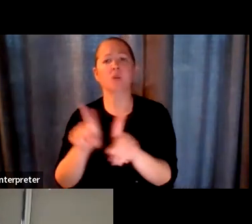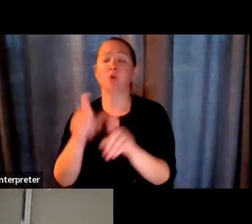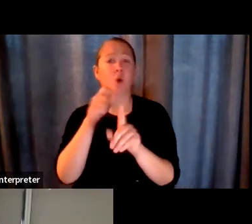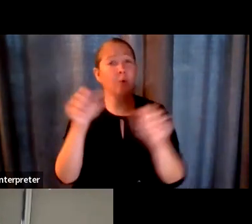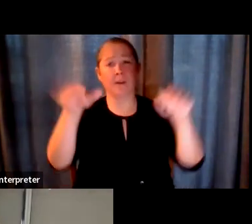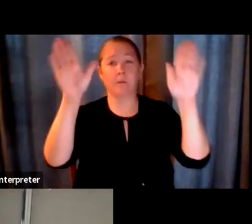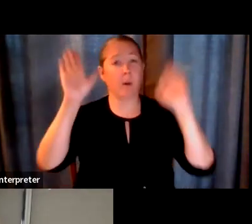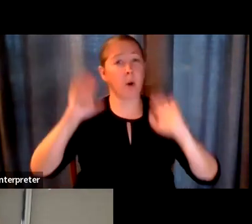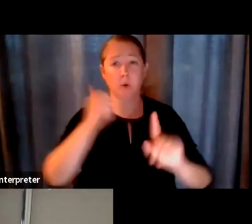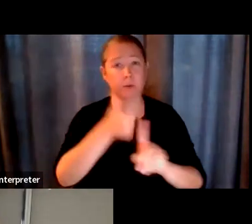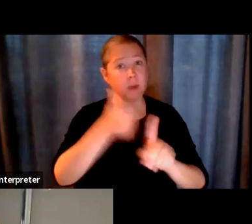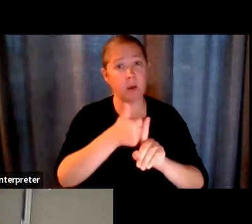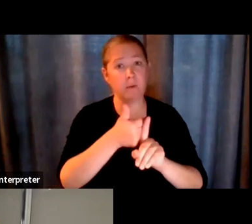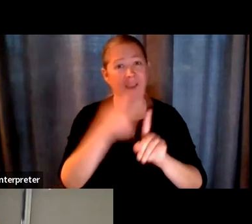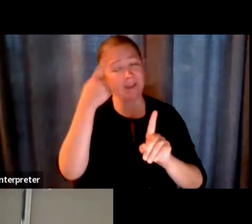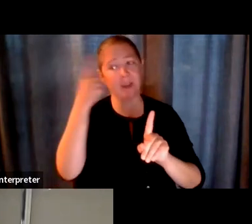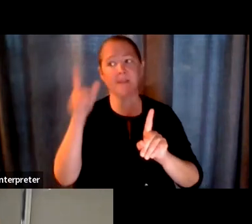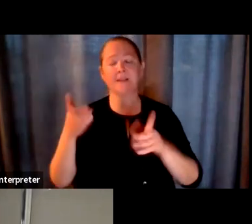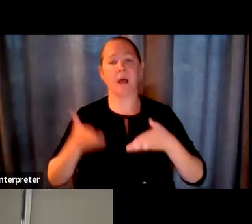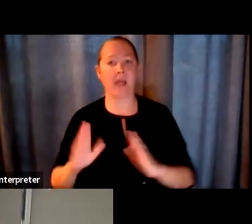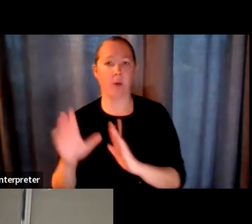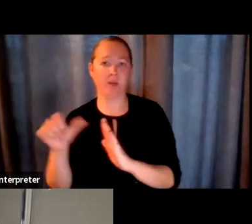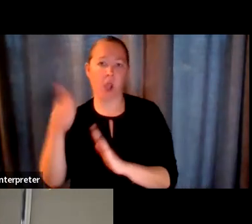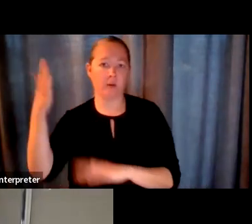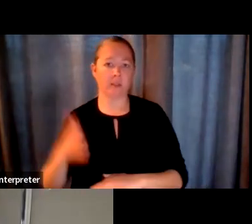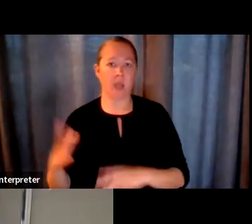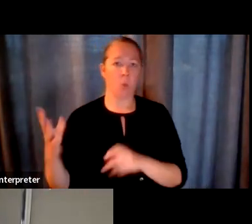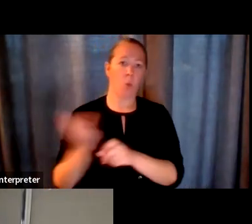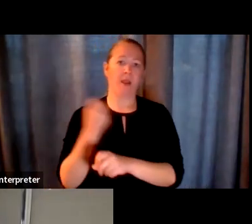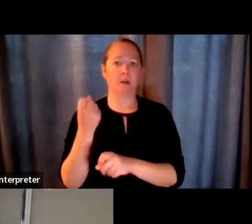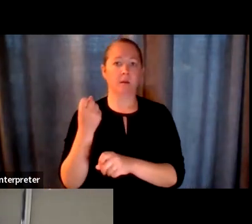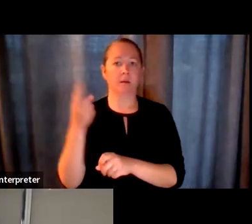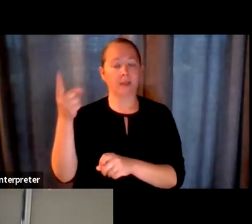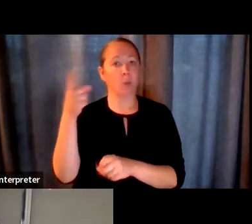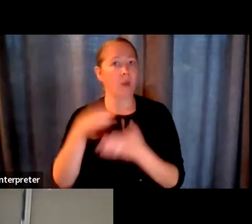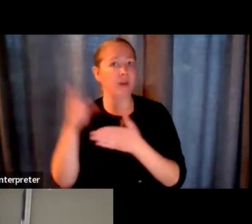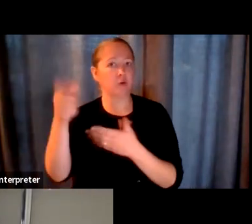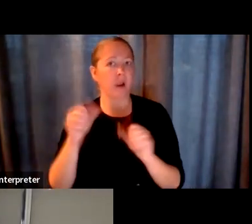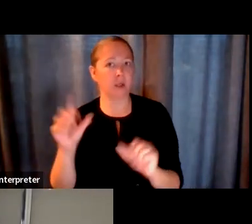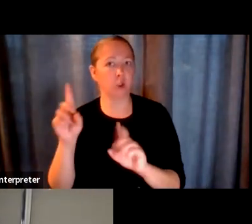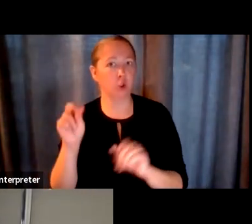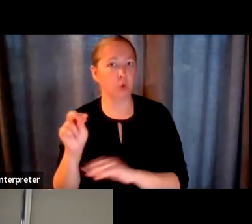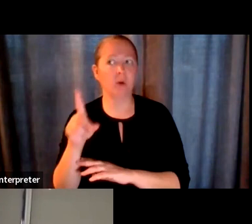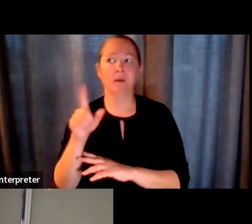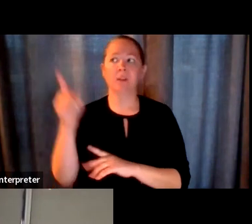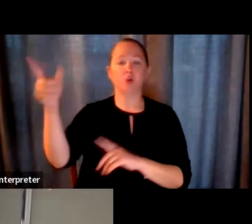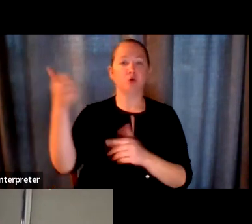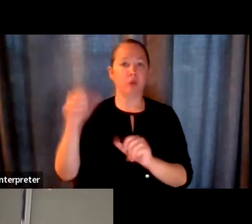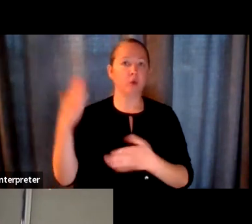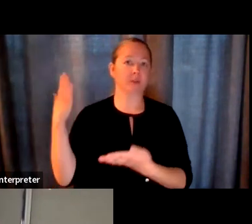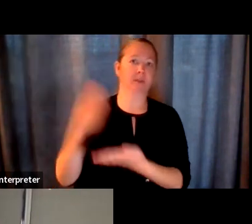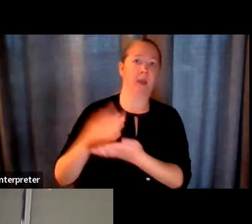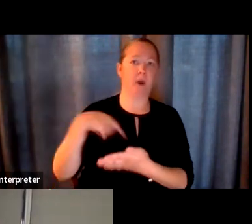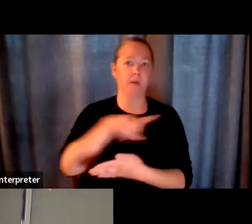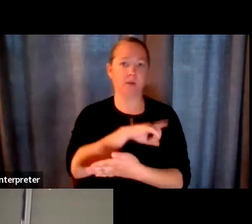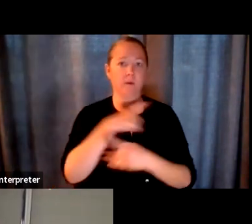I think that's letting the other side win. That's exactly what they're trying to do, right? To stop us from showing up. And I'll just conclude with this